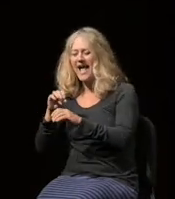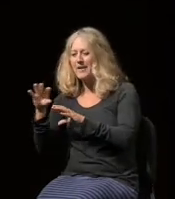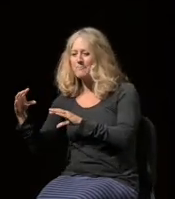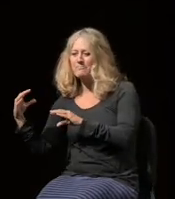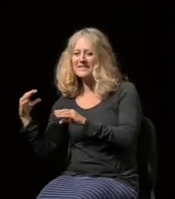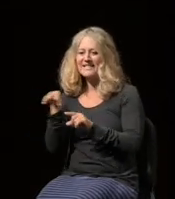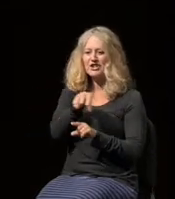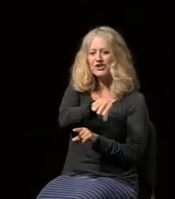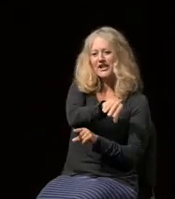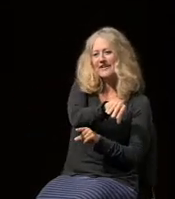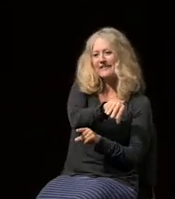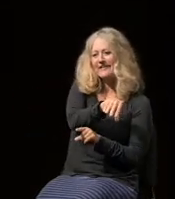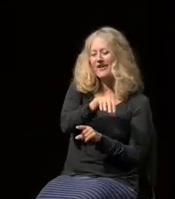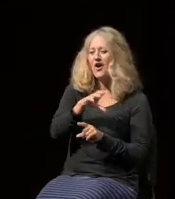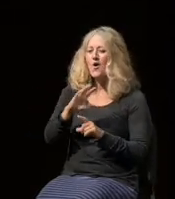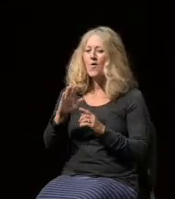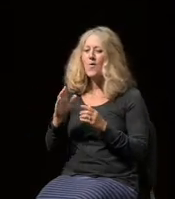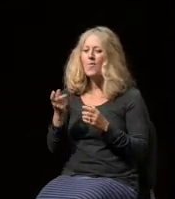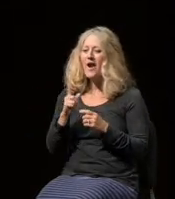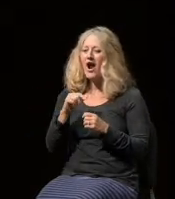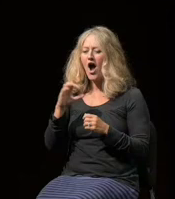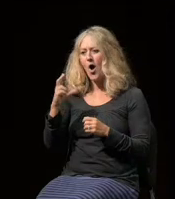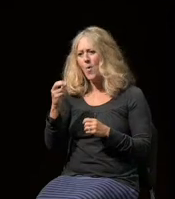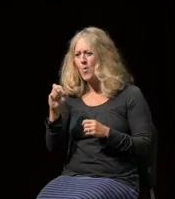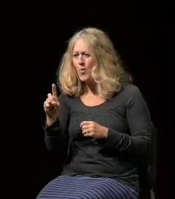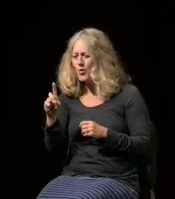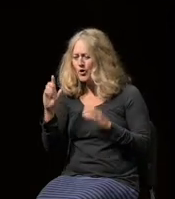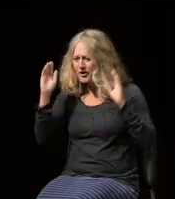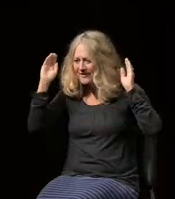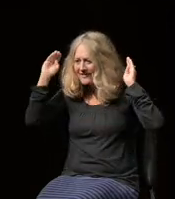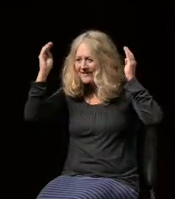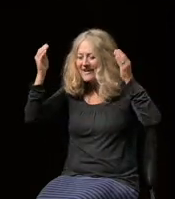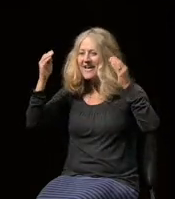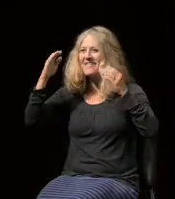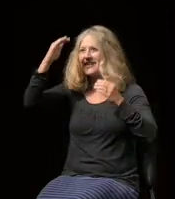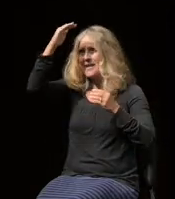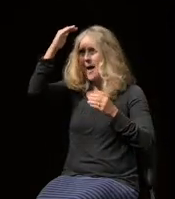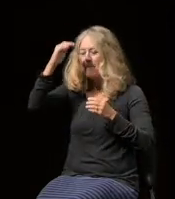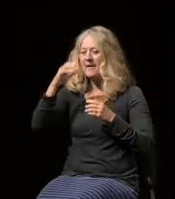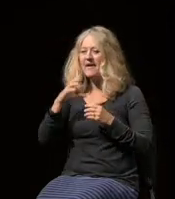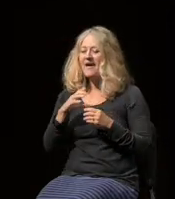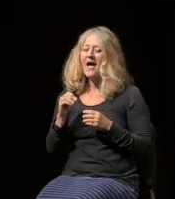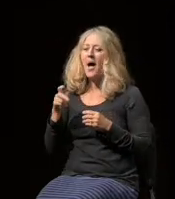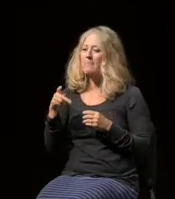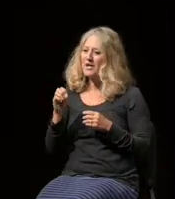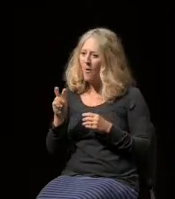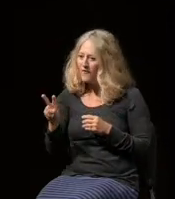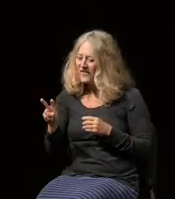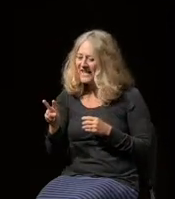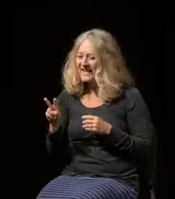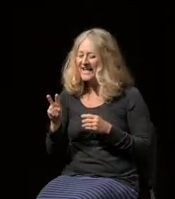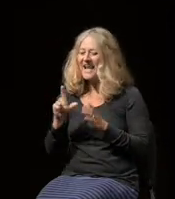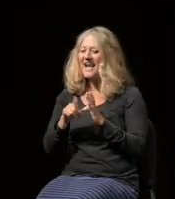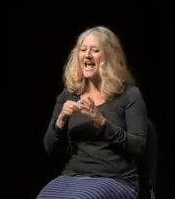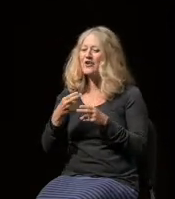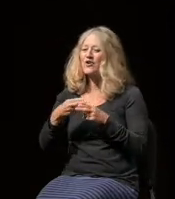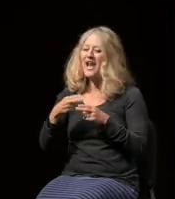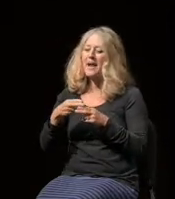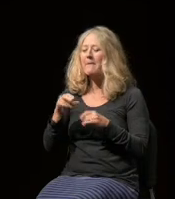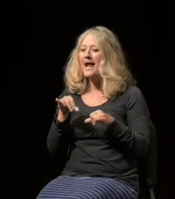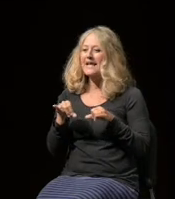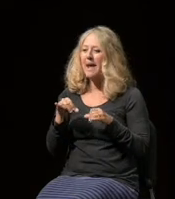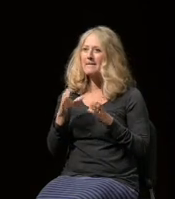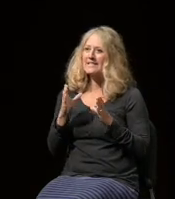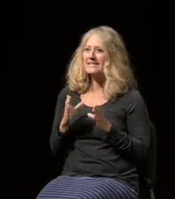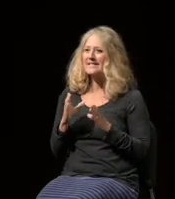she was working on, a hood cam, which is the top view, a POV cam, later named the chemist cam,